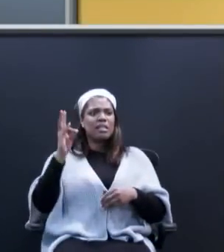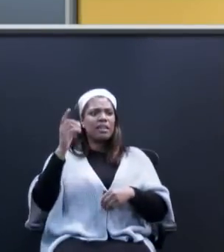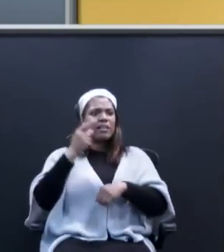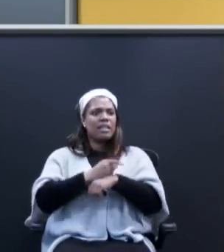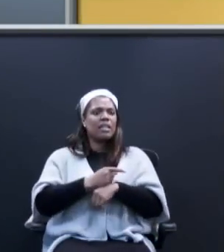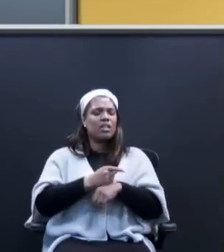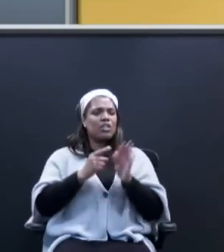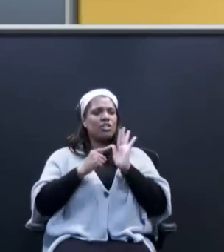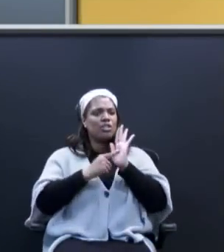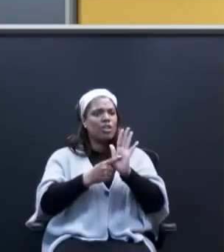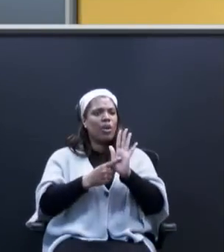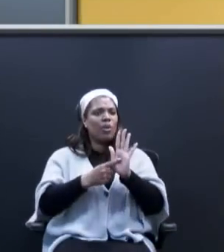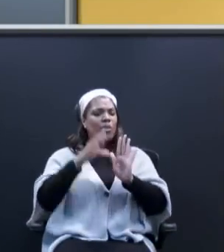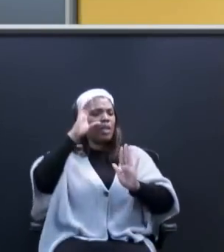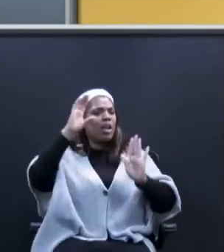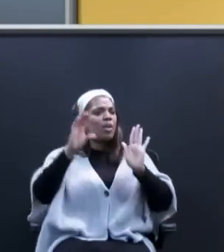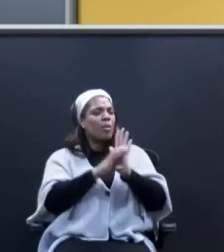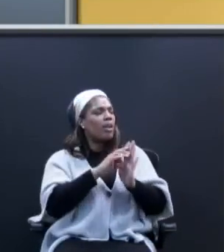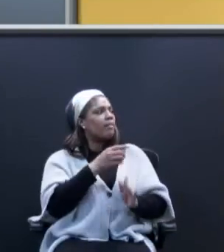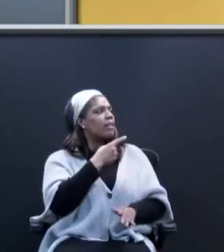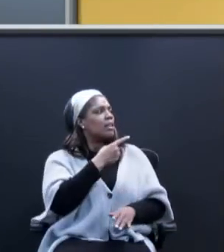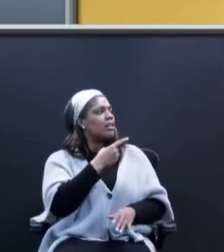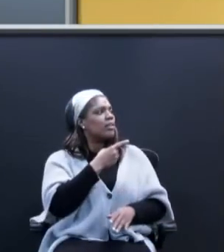Put it up.